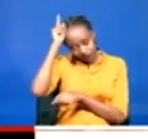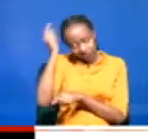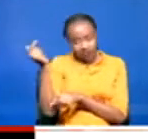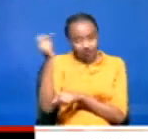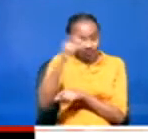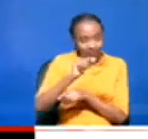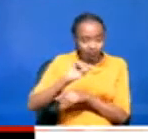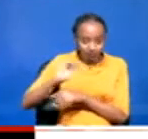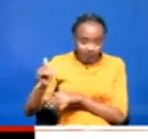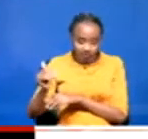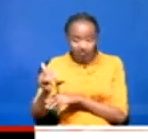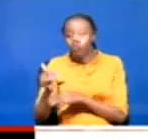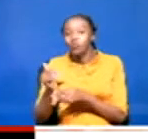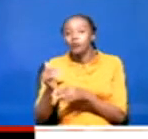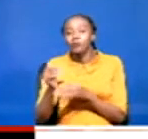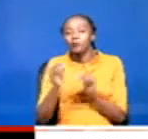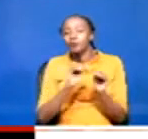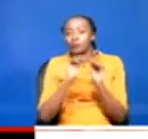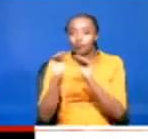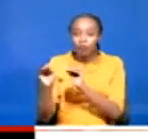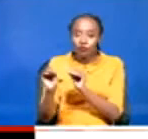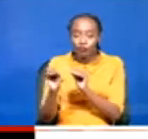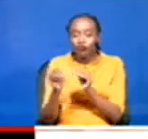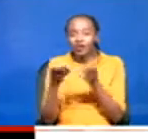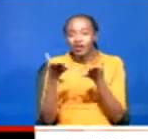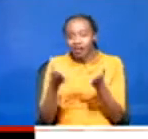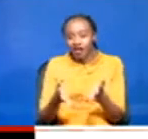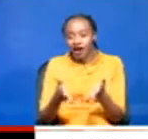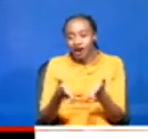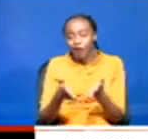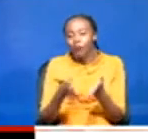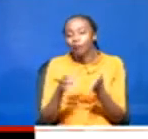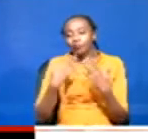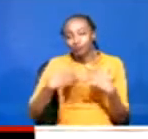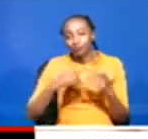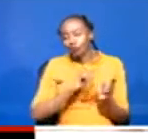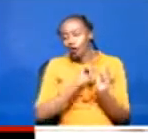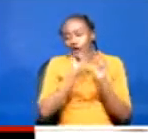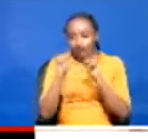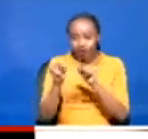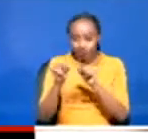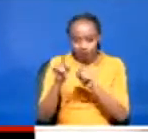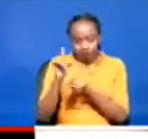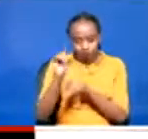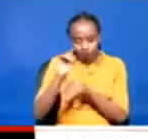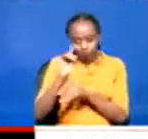with 52% of Kenyans living in urban areas.